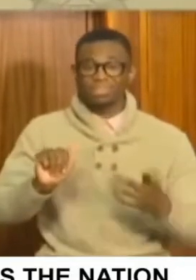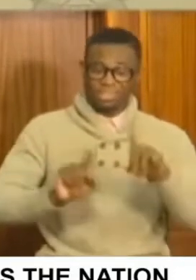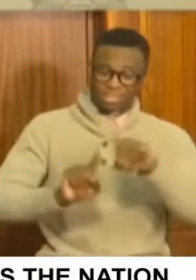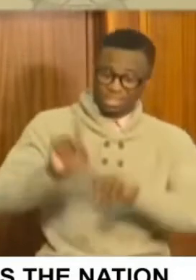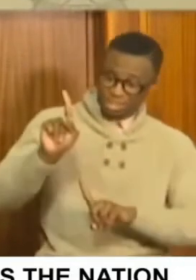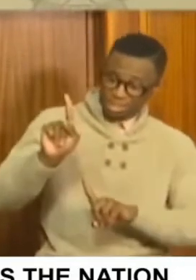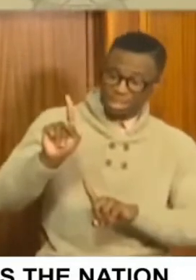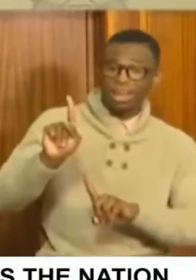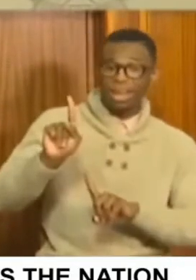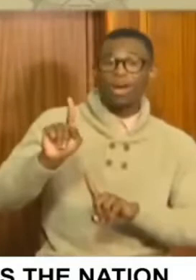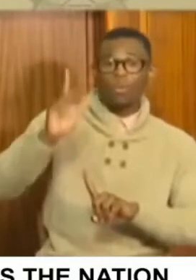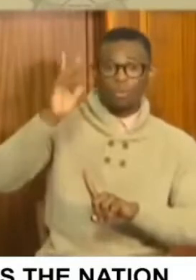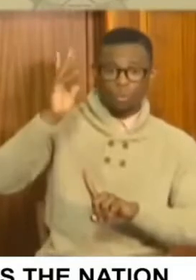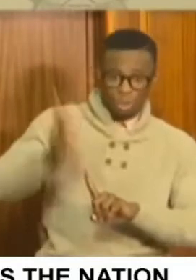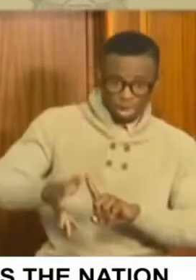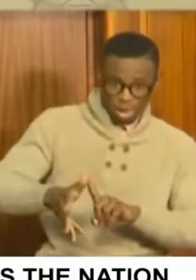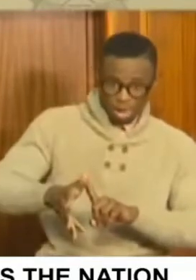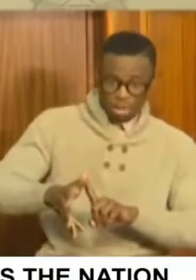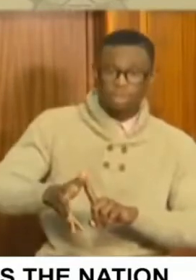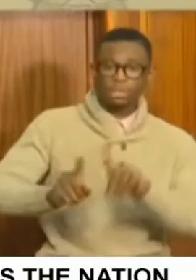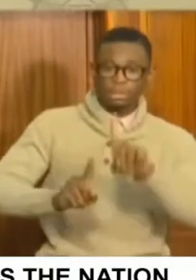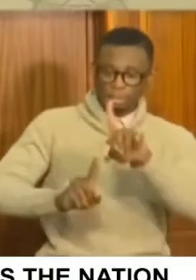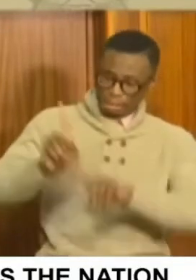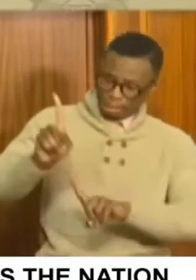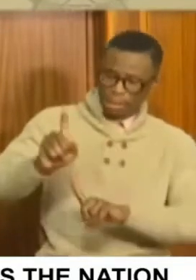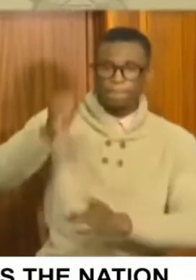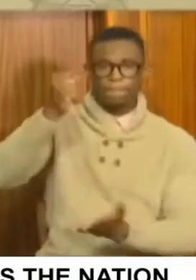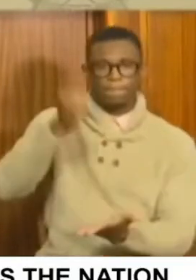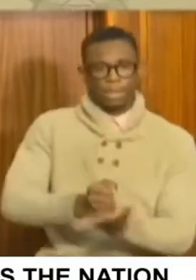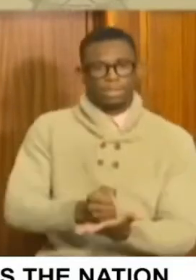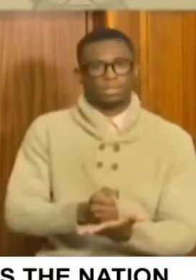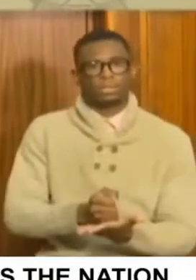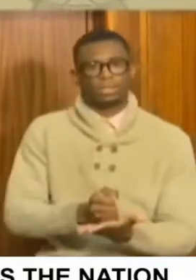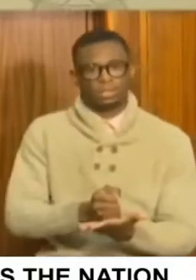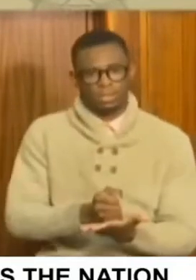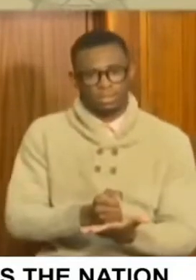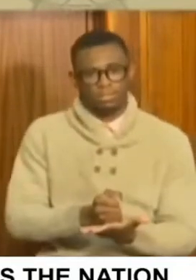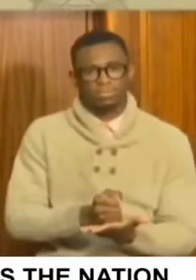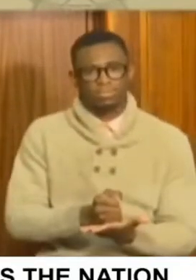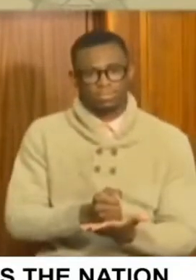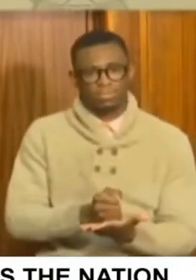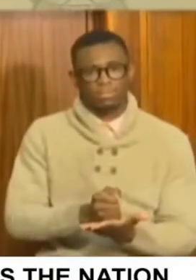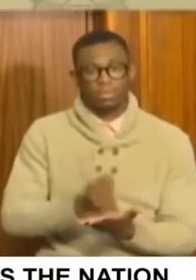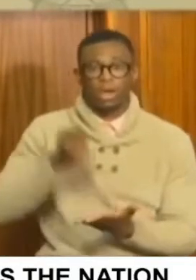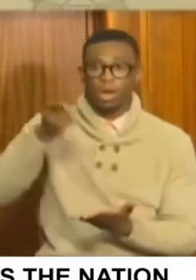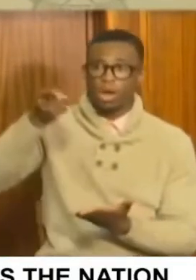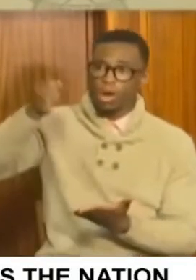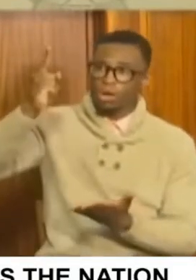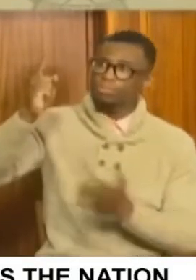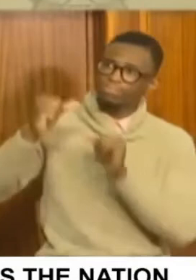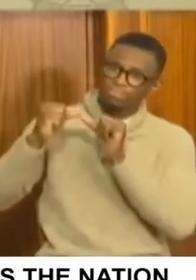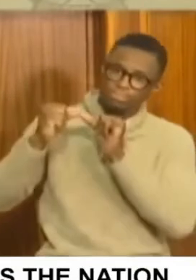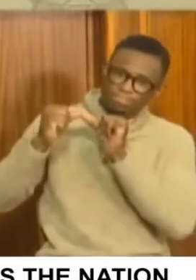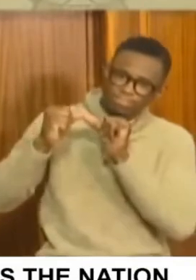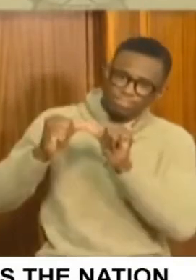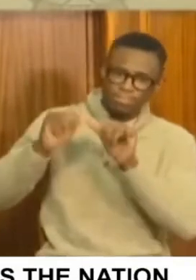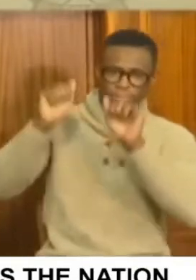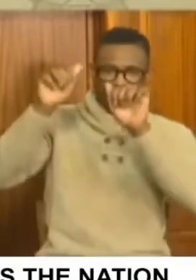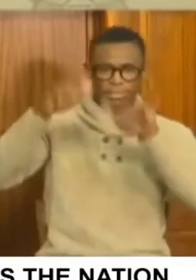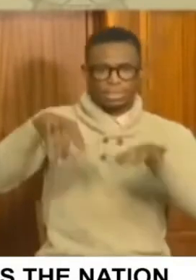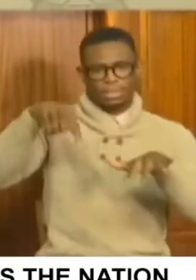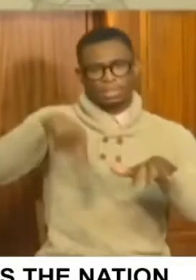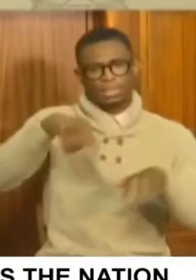will, and succeed, we must. Oh, shut up. God continue to bless our beautiful